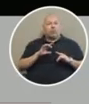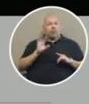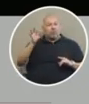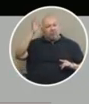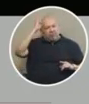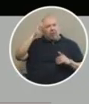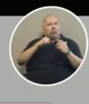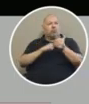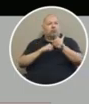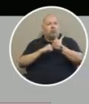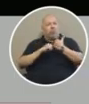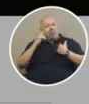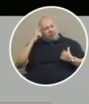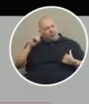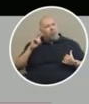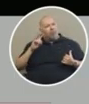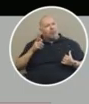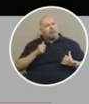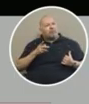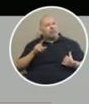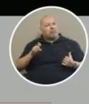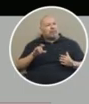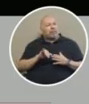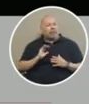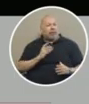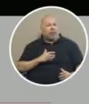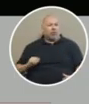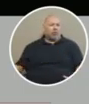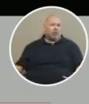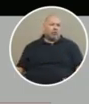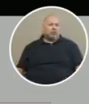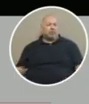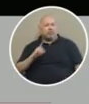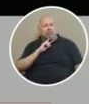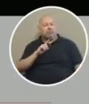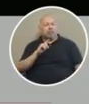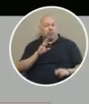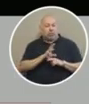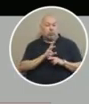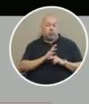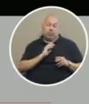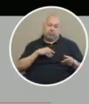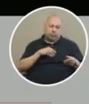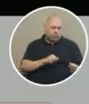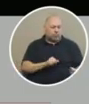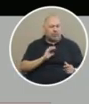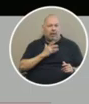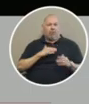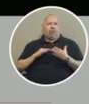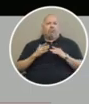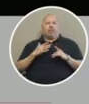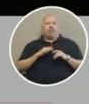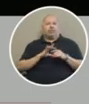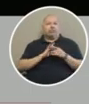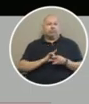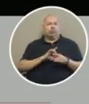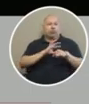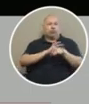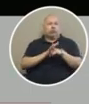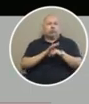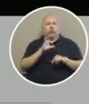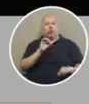federal support for a number of the needs that are being exacerbated in our community due to the COVID